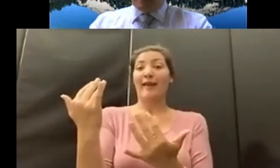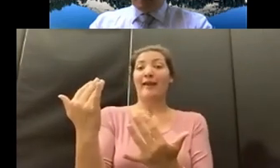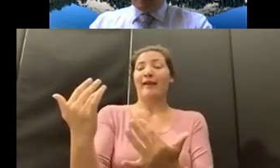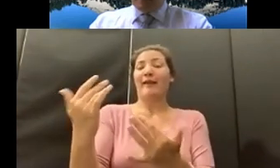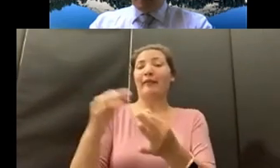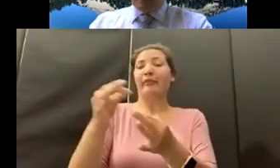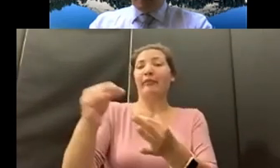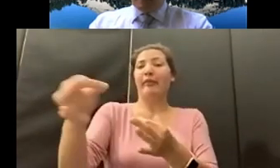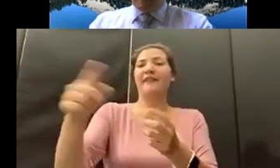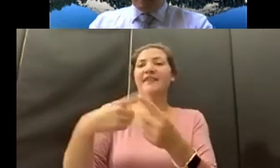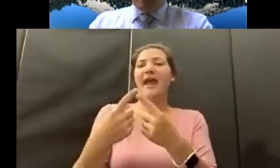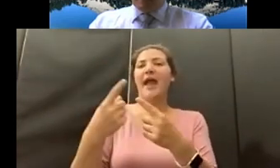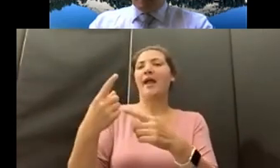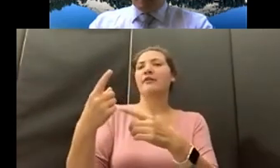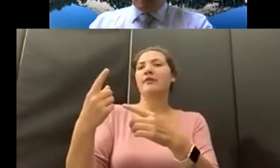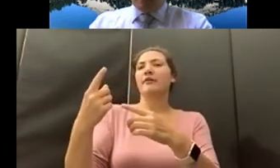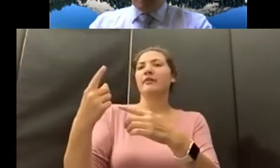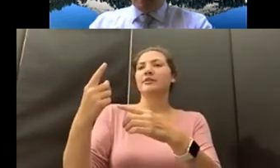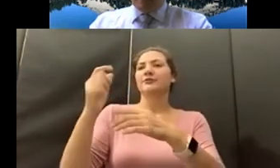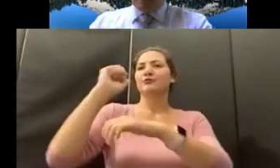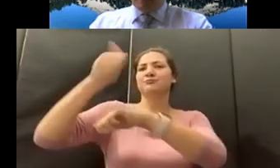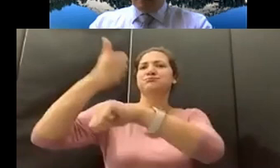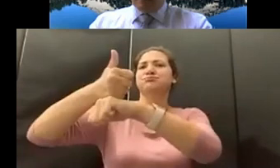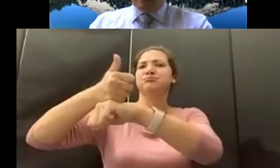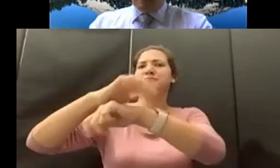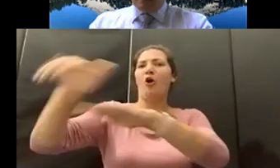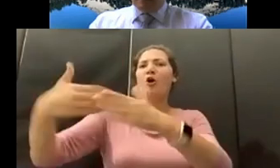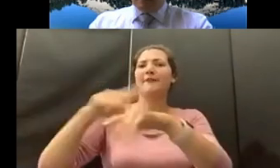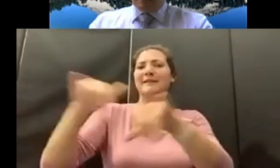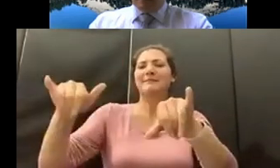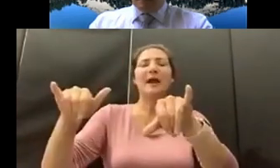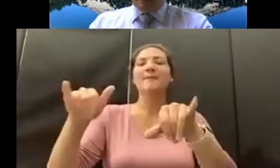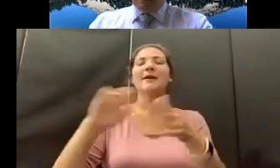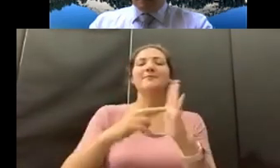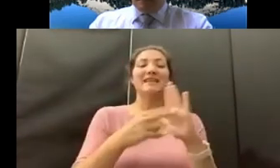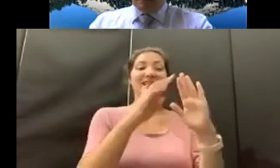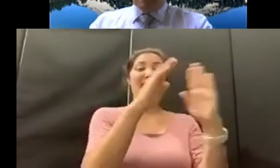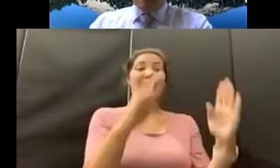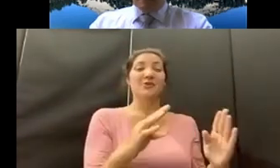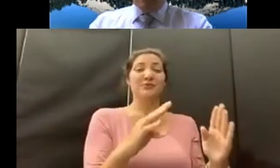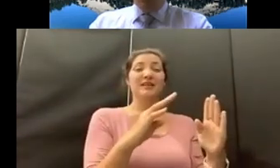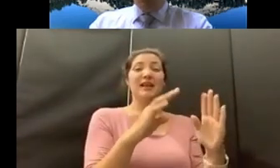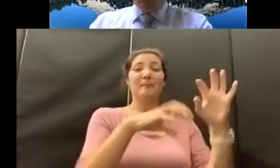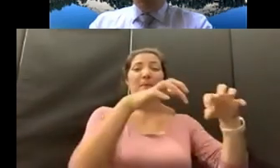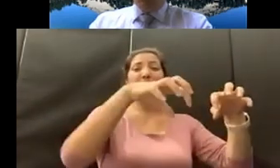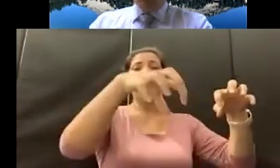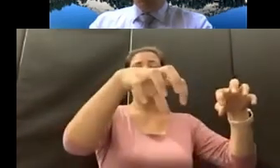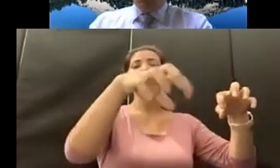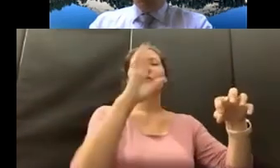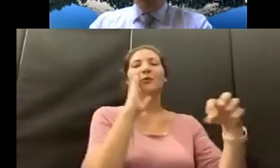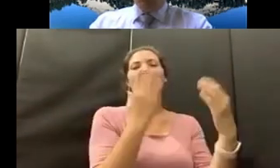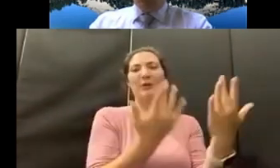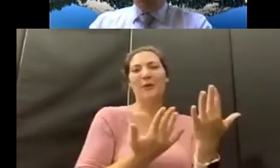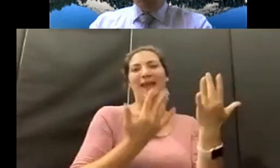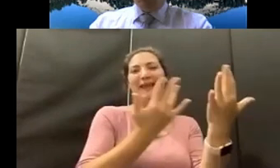are going to wait to be putting in the affordable housing units that we need for a very long time. And we should be doing